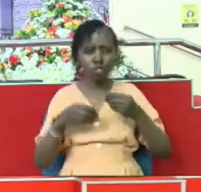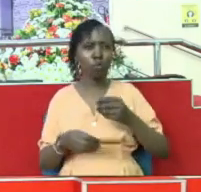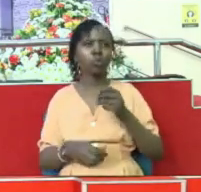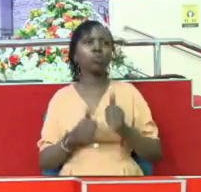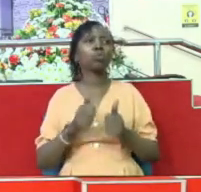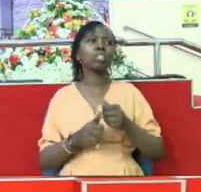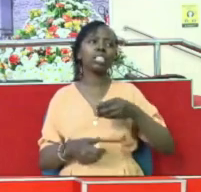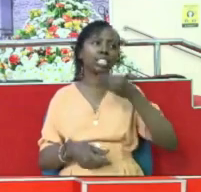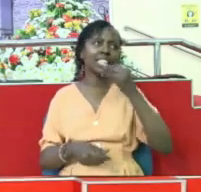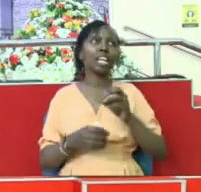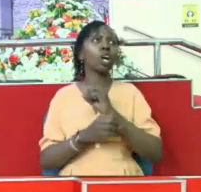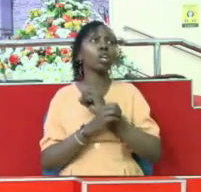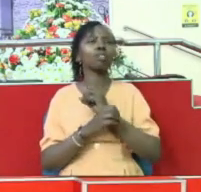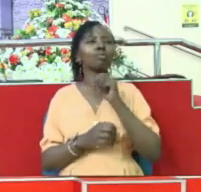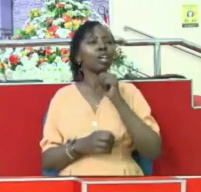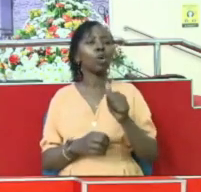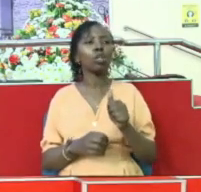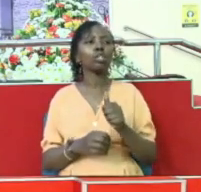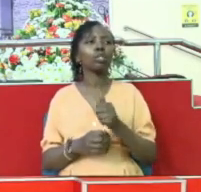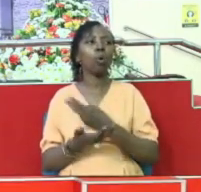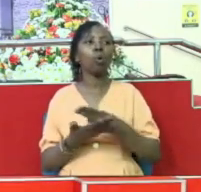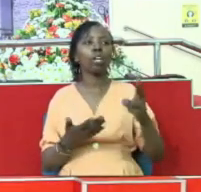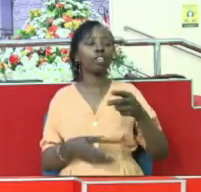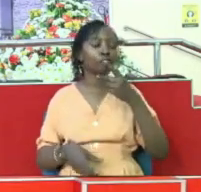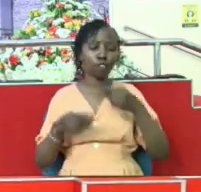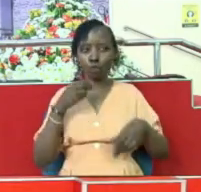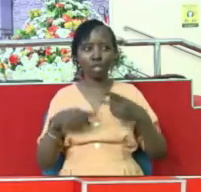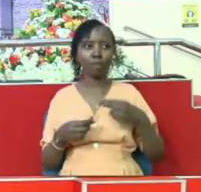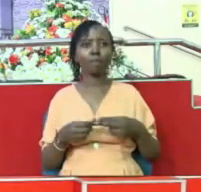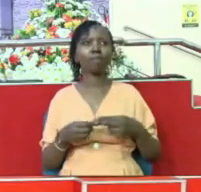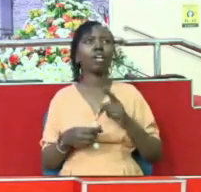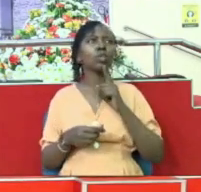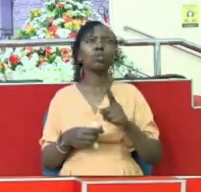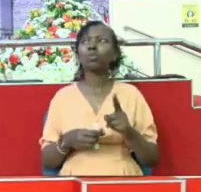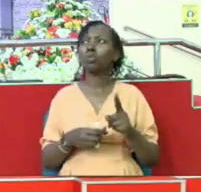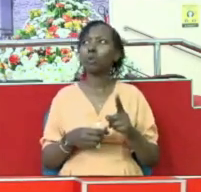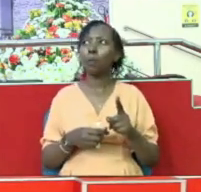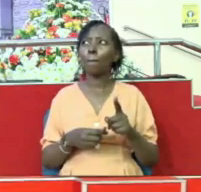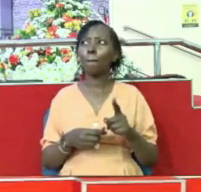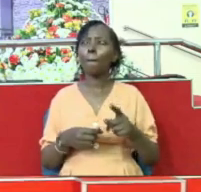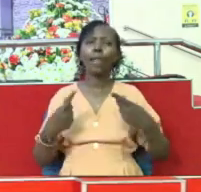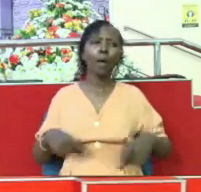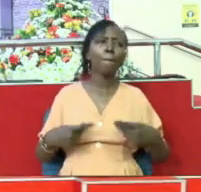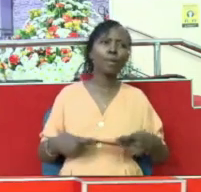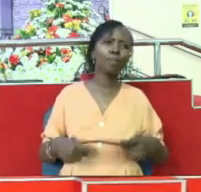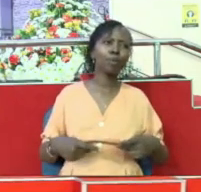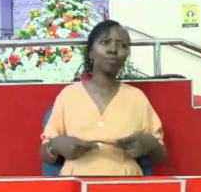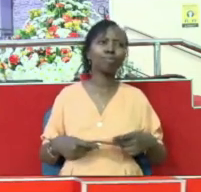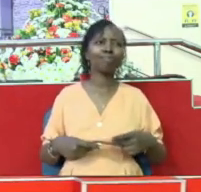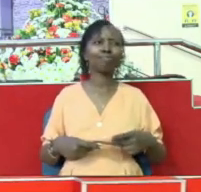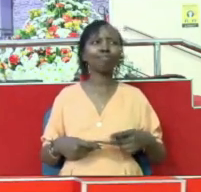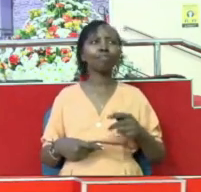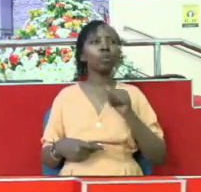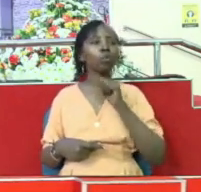And therefore, they could have been suspicion between the Macedonian church